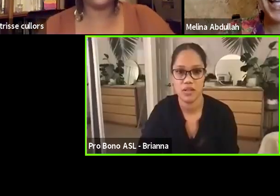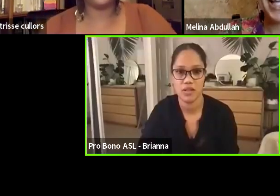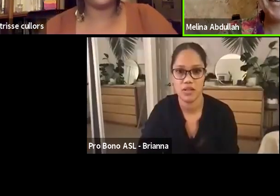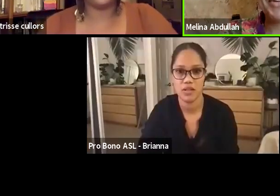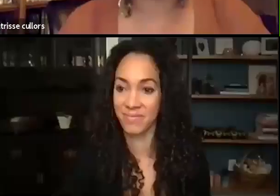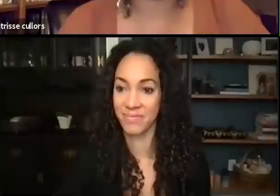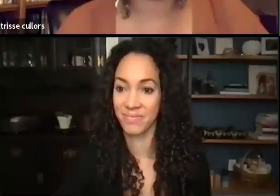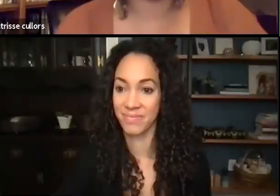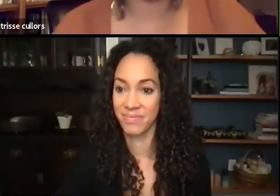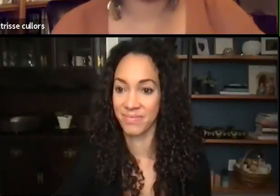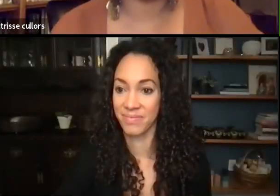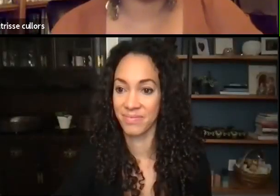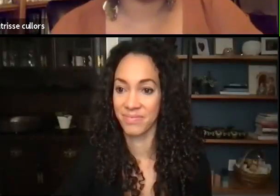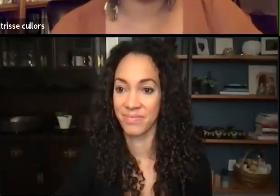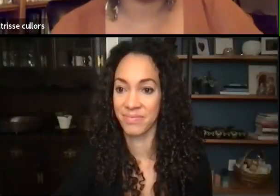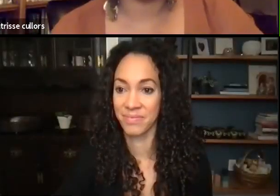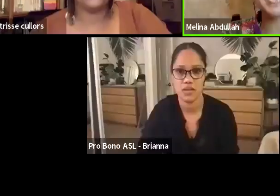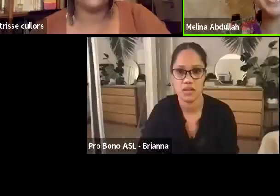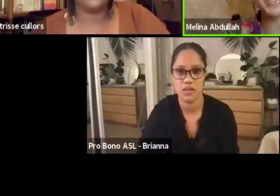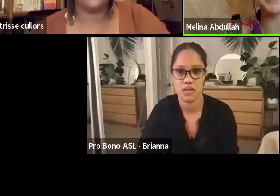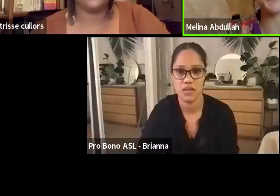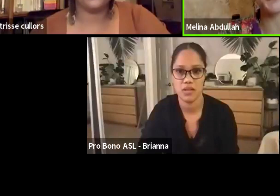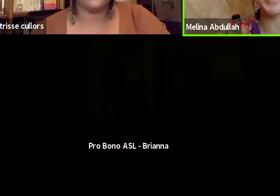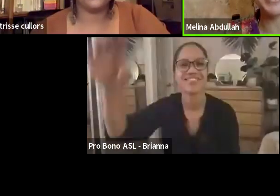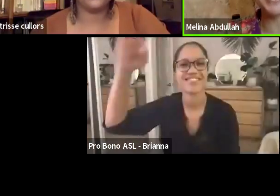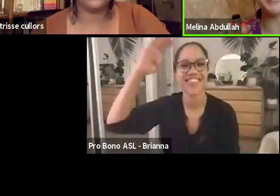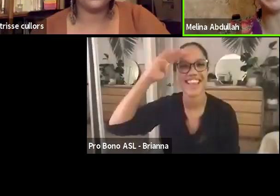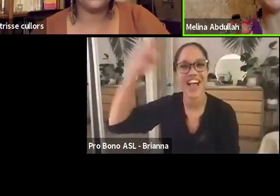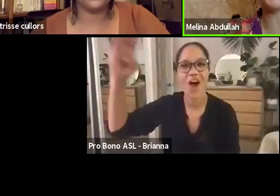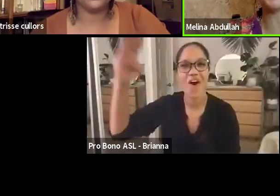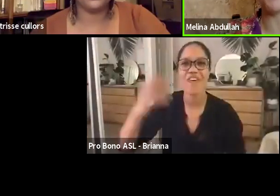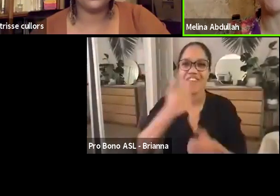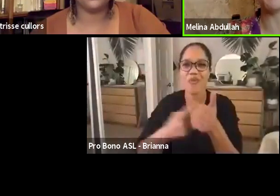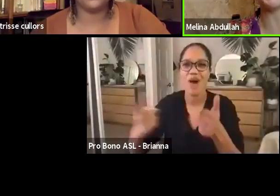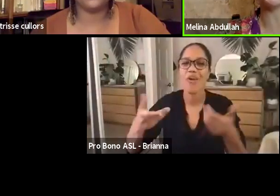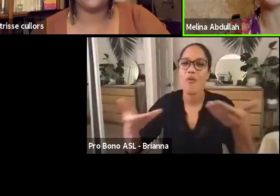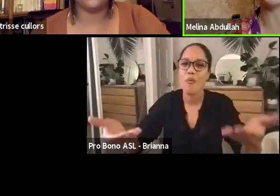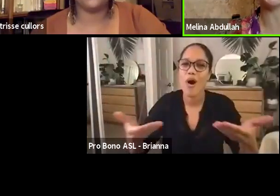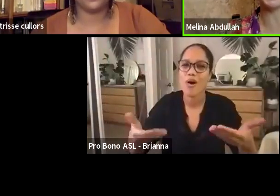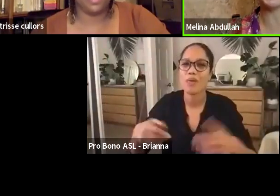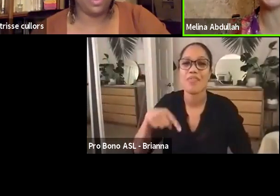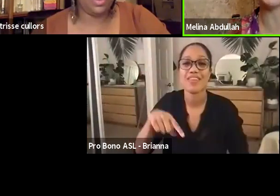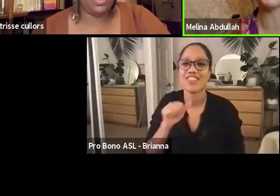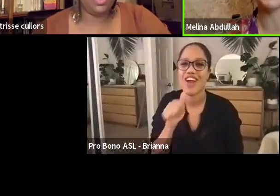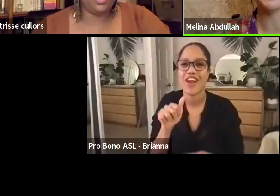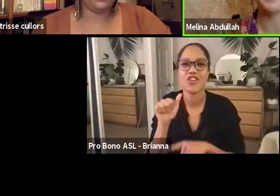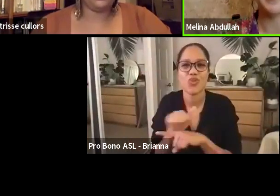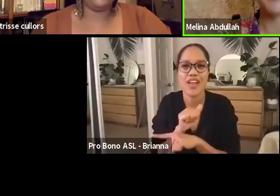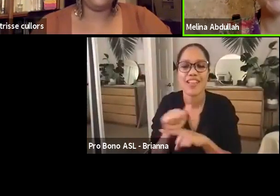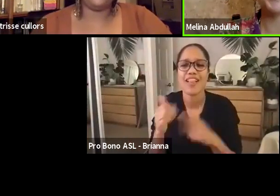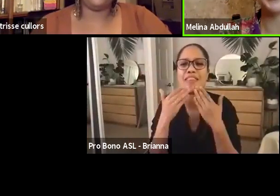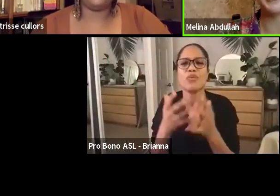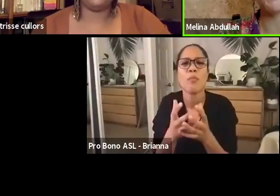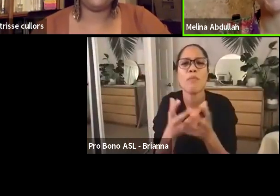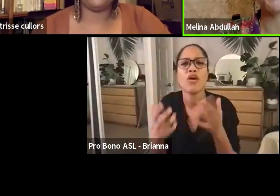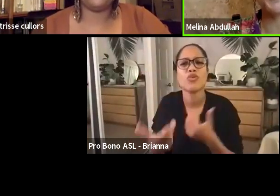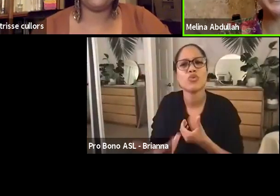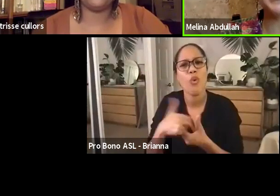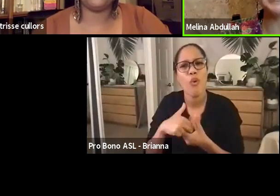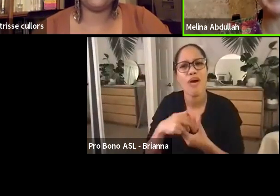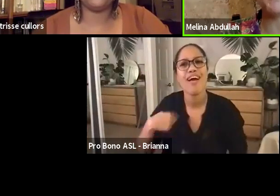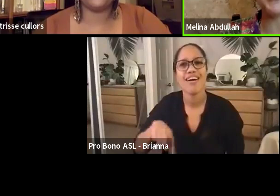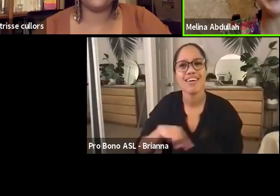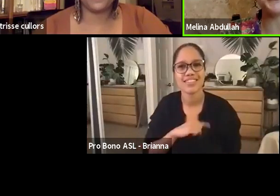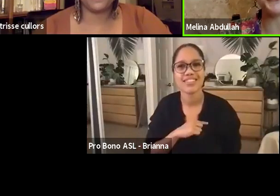Hey, everybody. Welcome to This Is Not a Drill. Thank you so much for joining us. We're going to have a